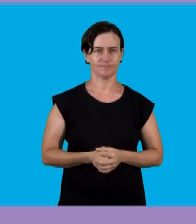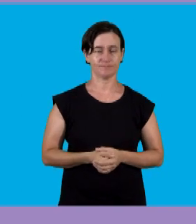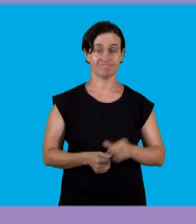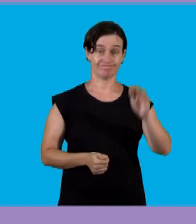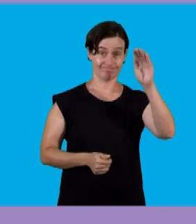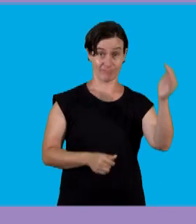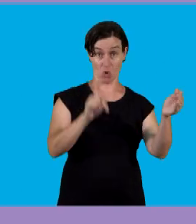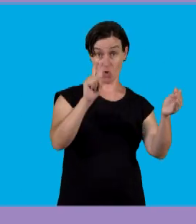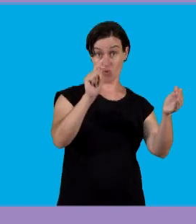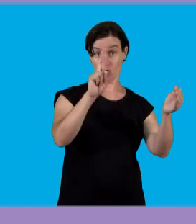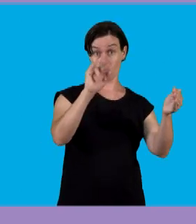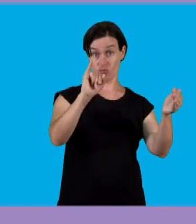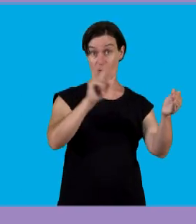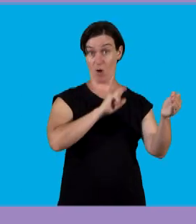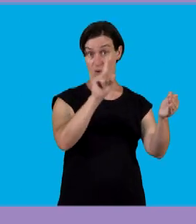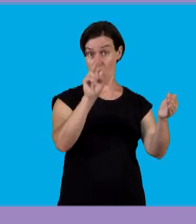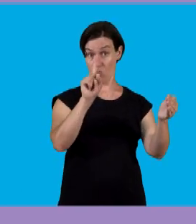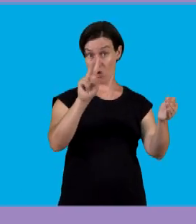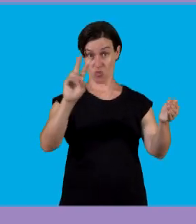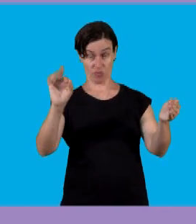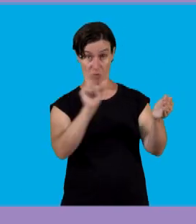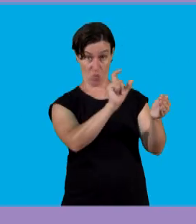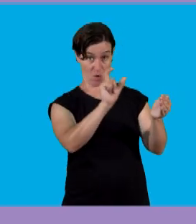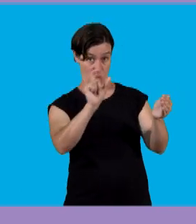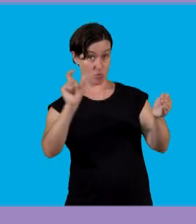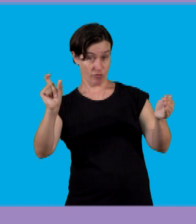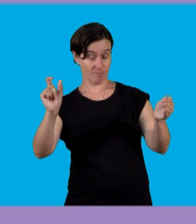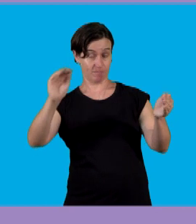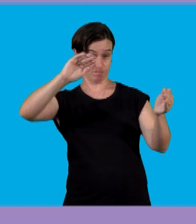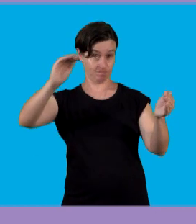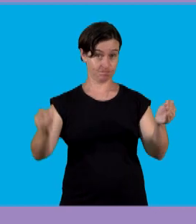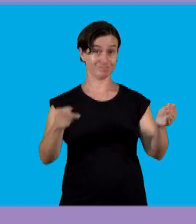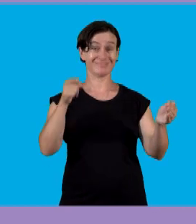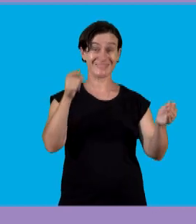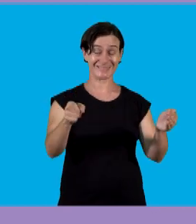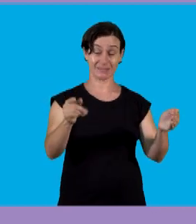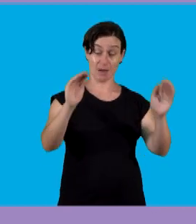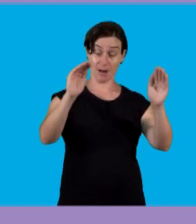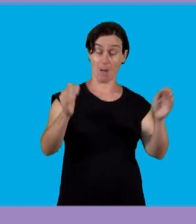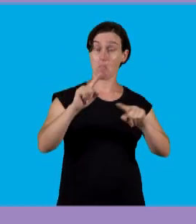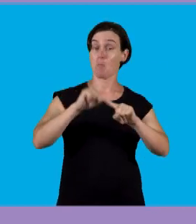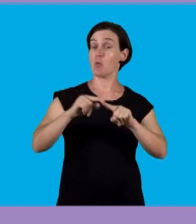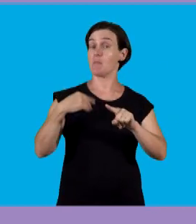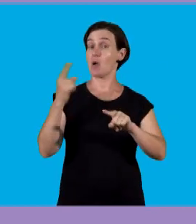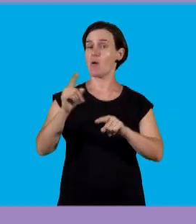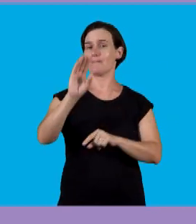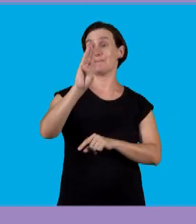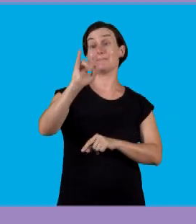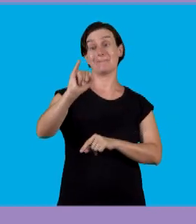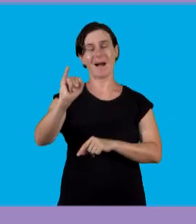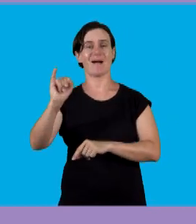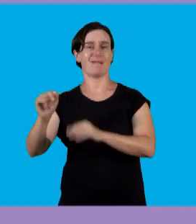is a trinomial, 1, 2, 3 terms, and that is being multiplied by a